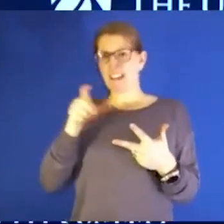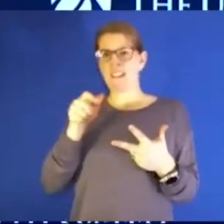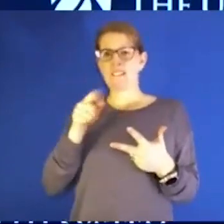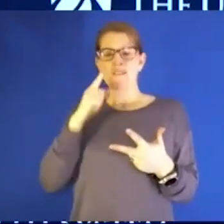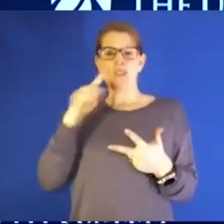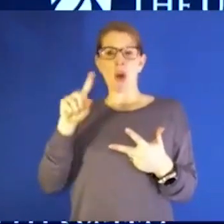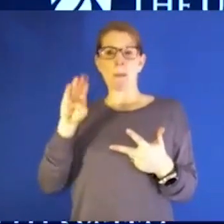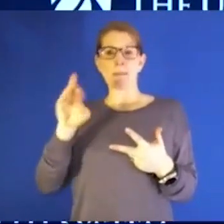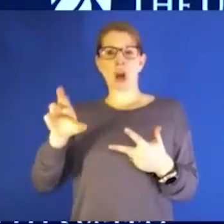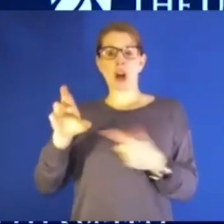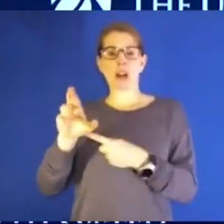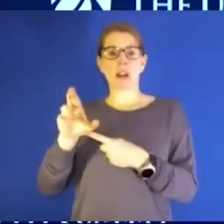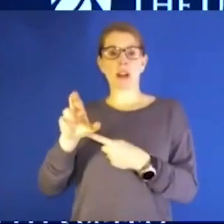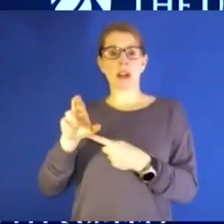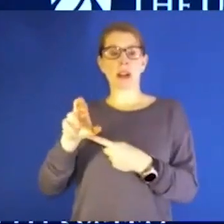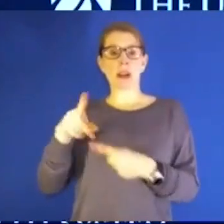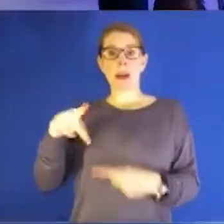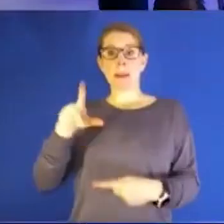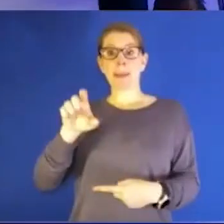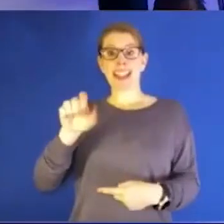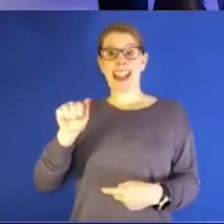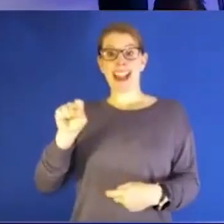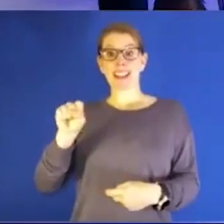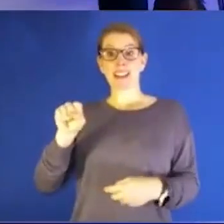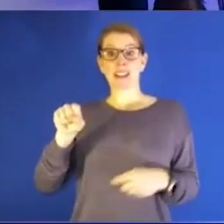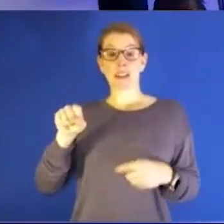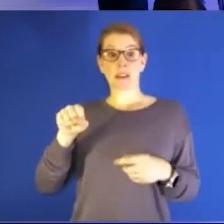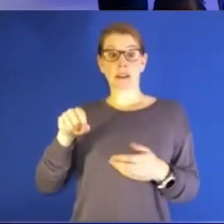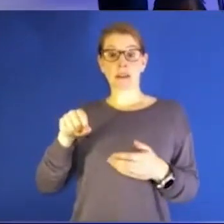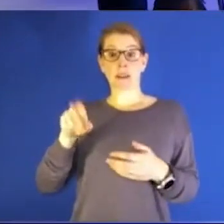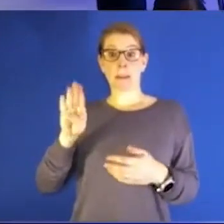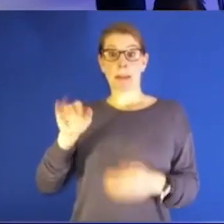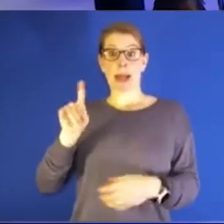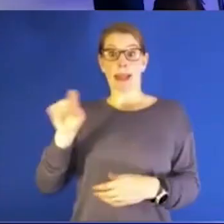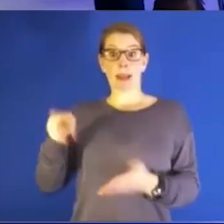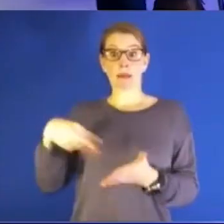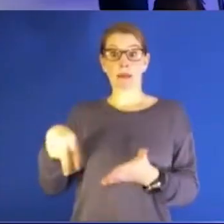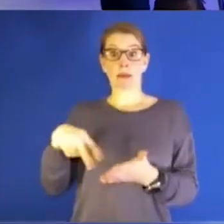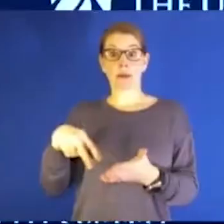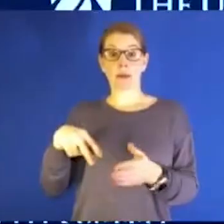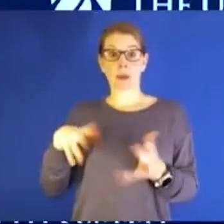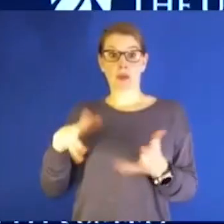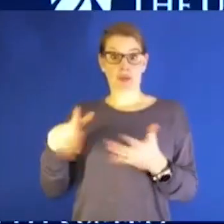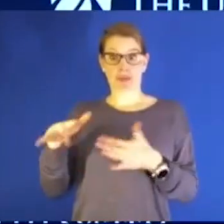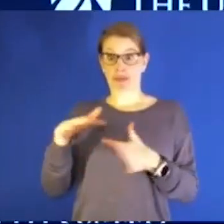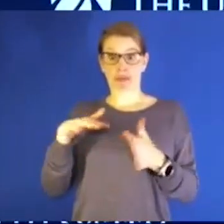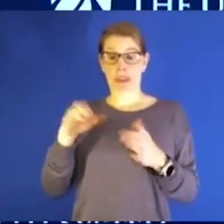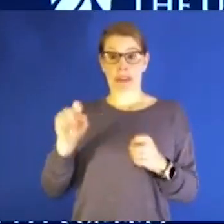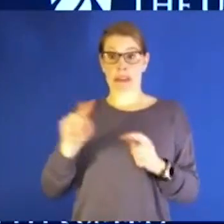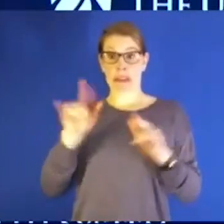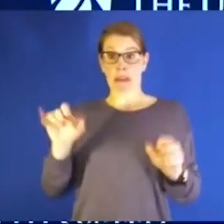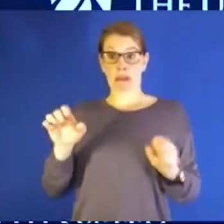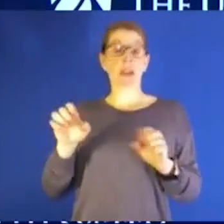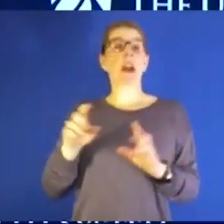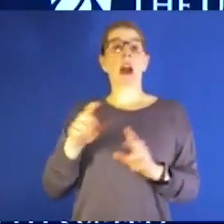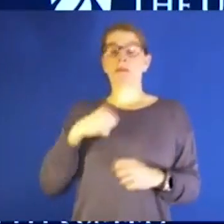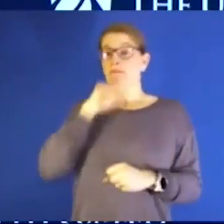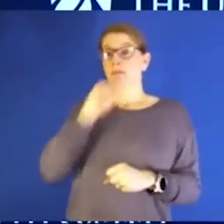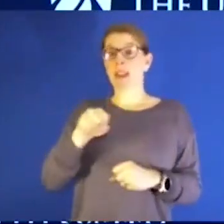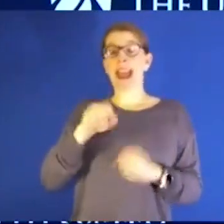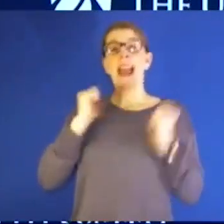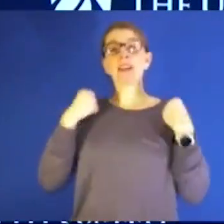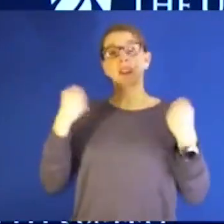Are you doing loose. plies? I am doing plies. Okay, that's it's all I needed to ugly, ask but you. I'm doing them. Okay. And I love them. Just need to because clarify. Exercise makes a difference. Here's what I